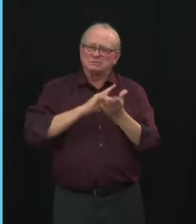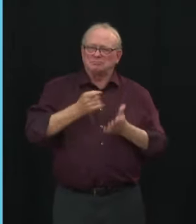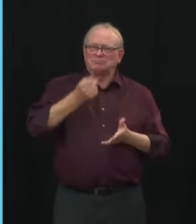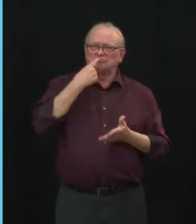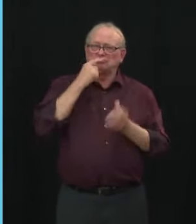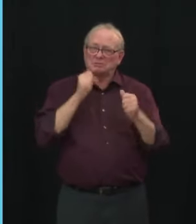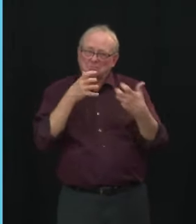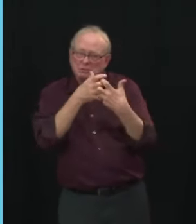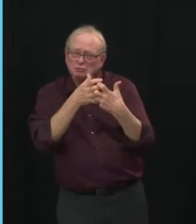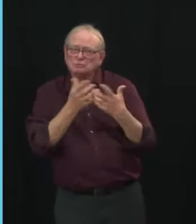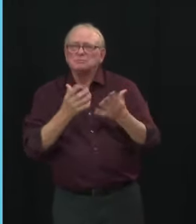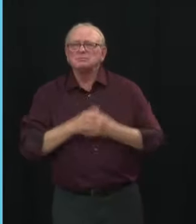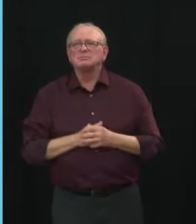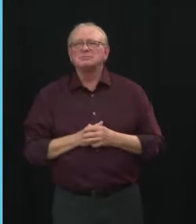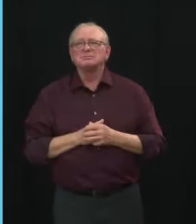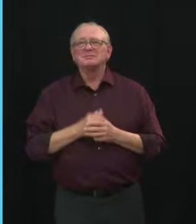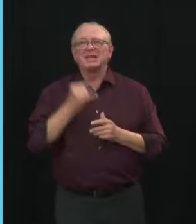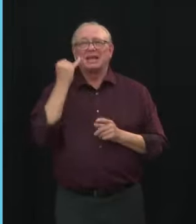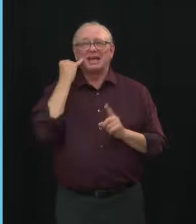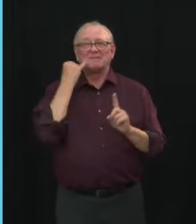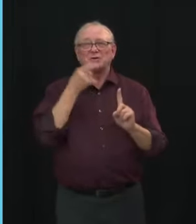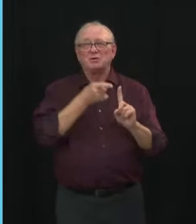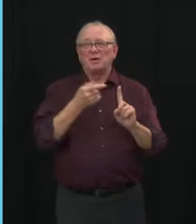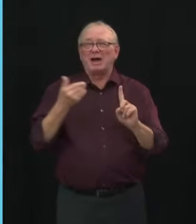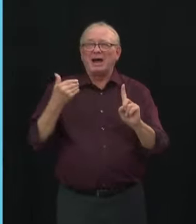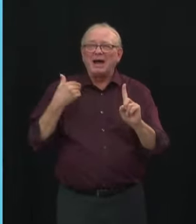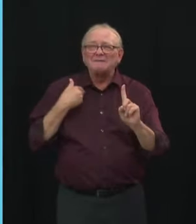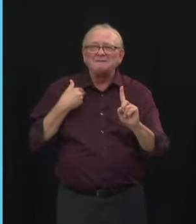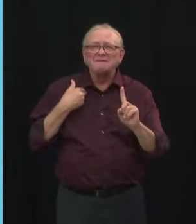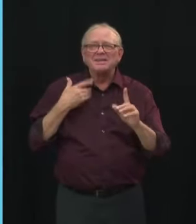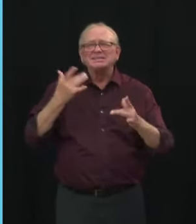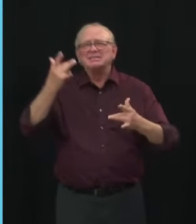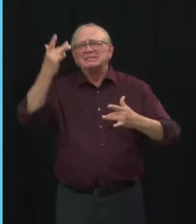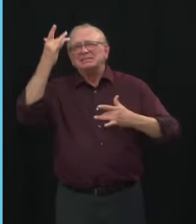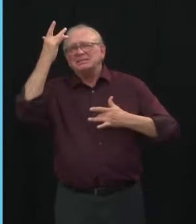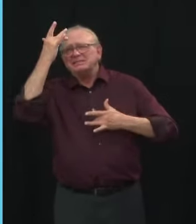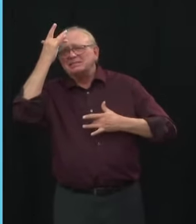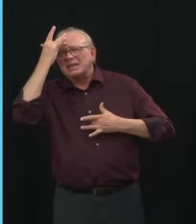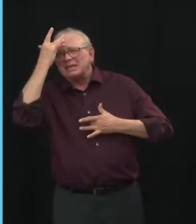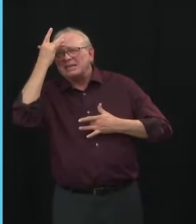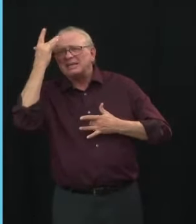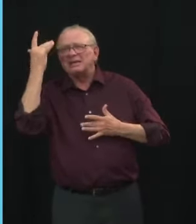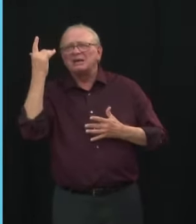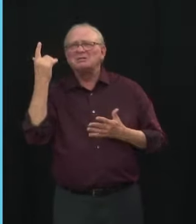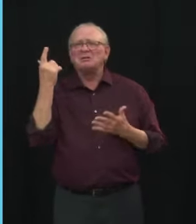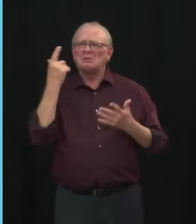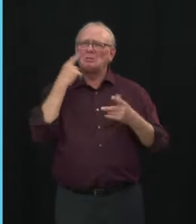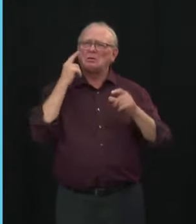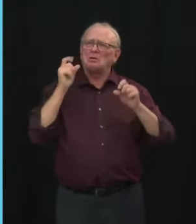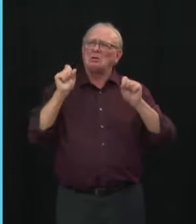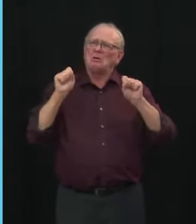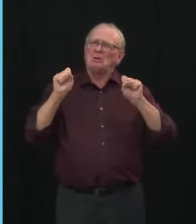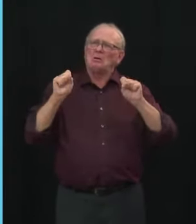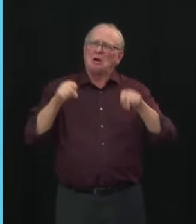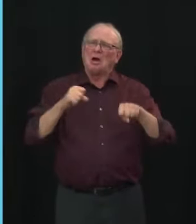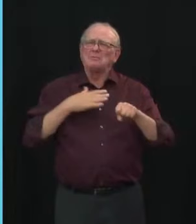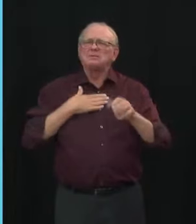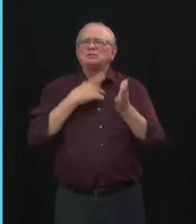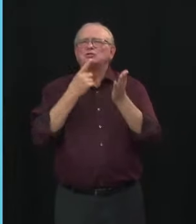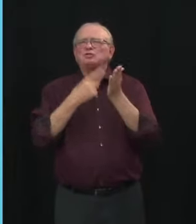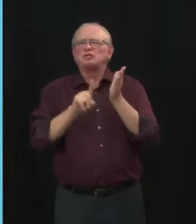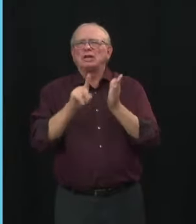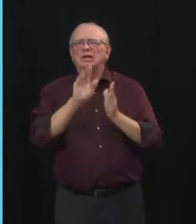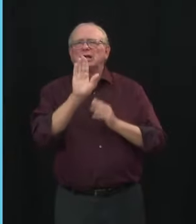Paxlovid, please check the Alberta Blue Cross website to see which pharmacies in your area are dispensing it, and work with your prescriber to have your